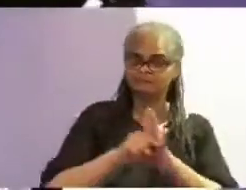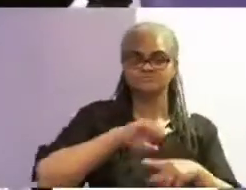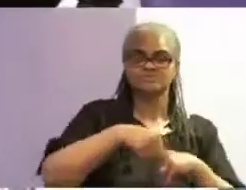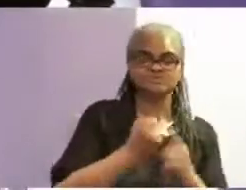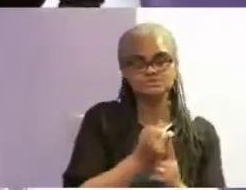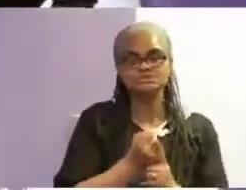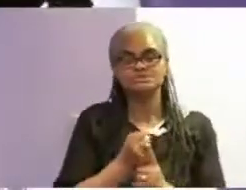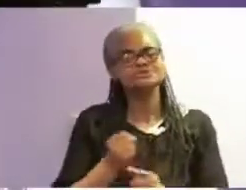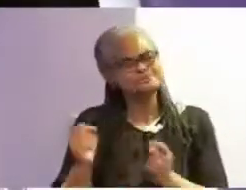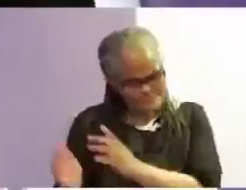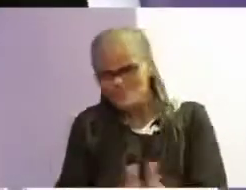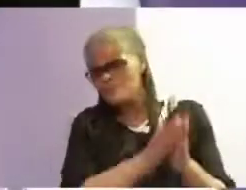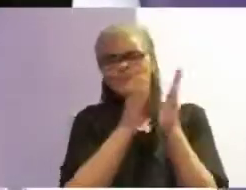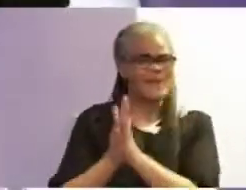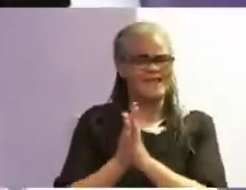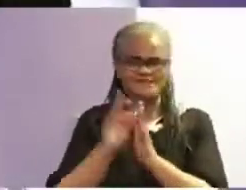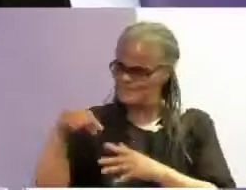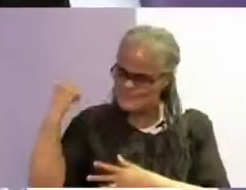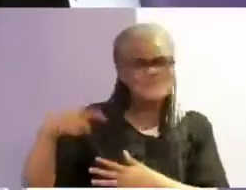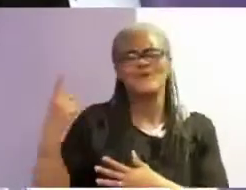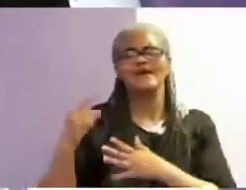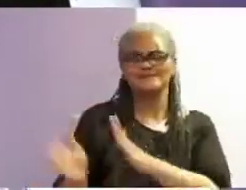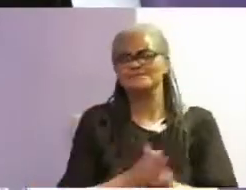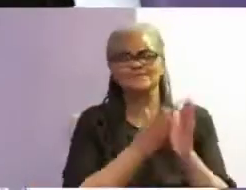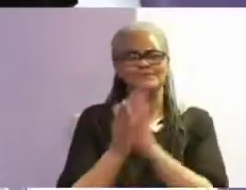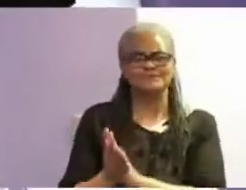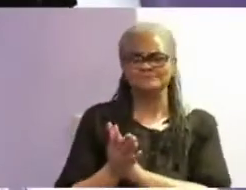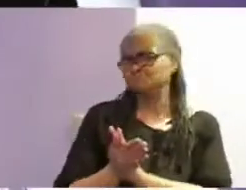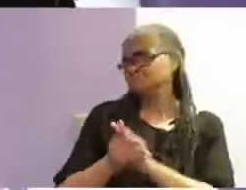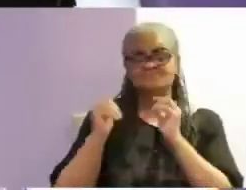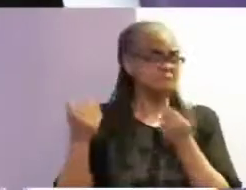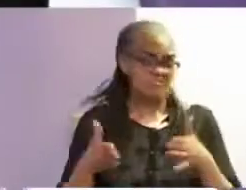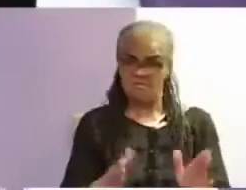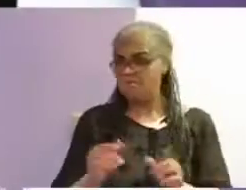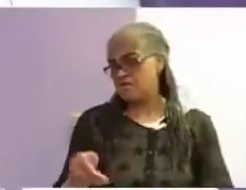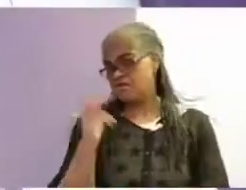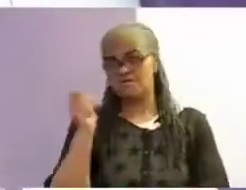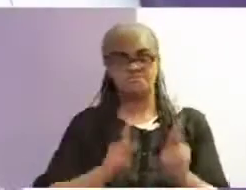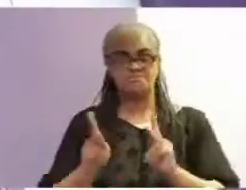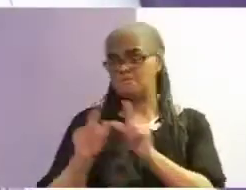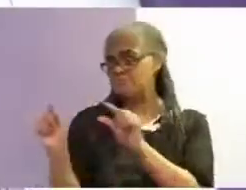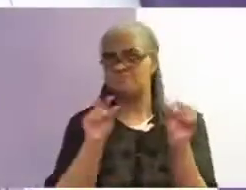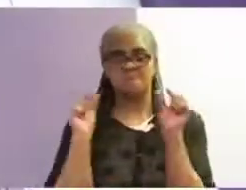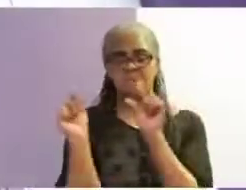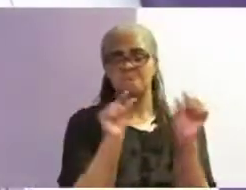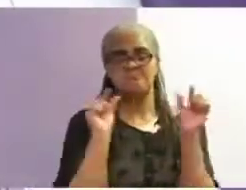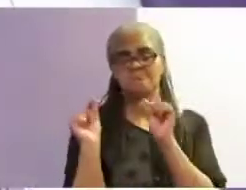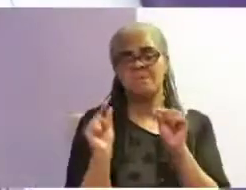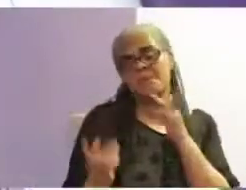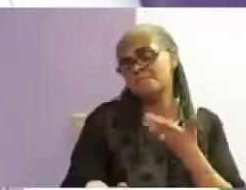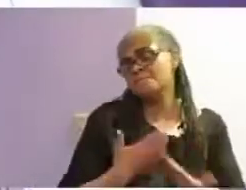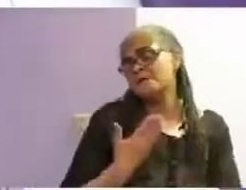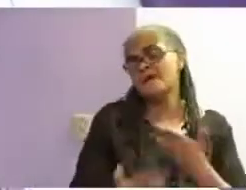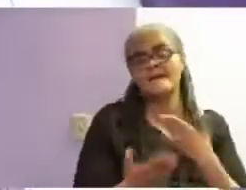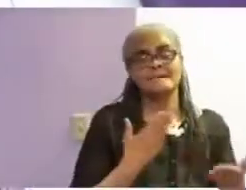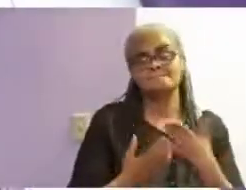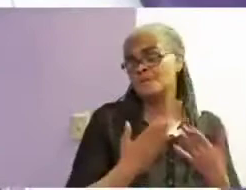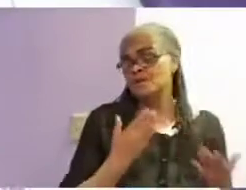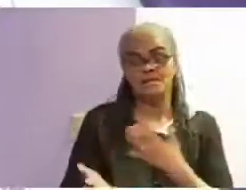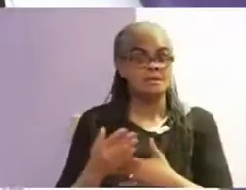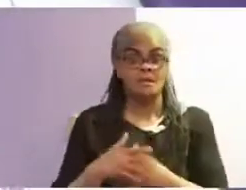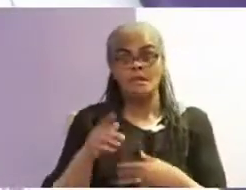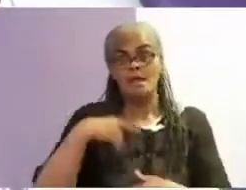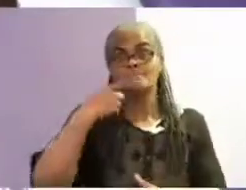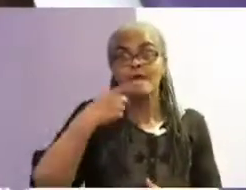crazy praise. Let them talk about you like a dog. You might be down to Kroger's. You might be at Publix